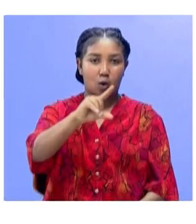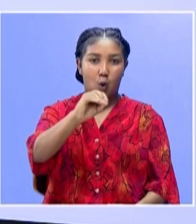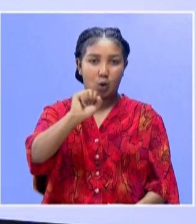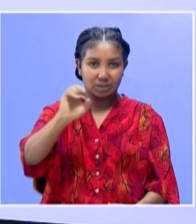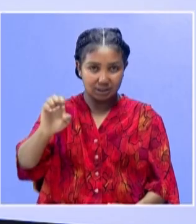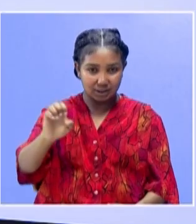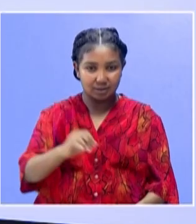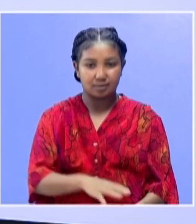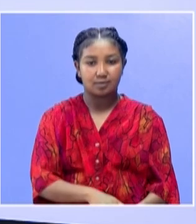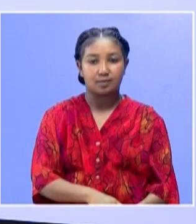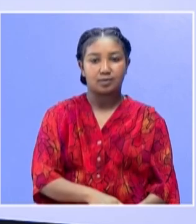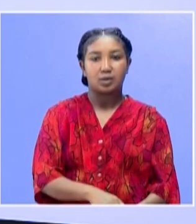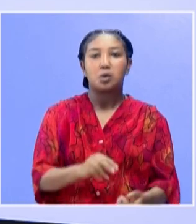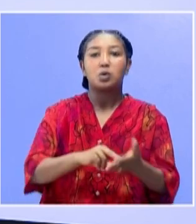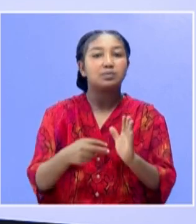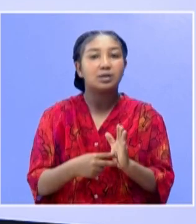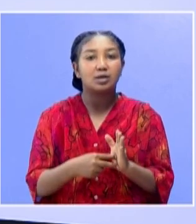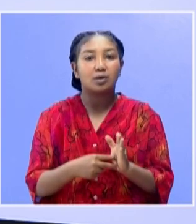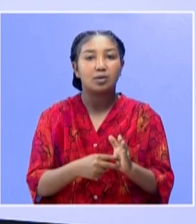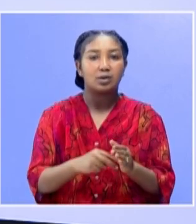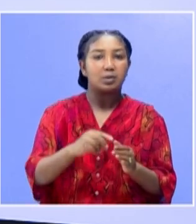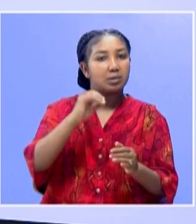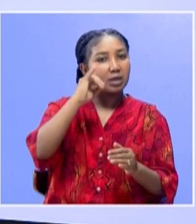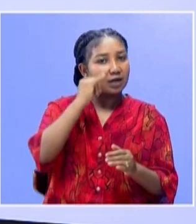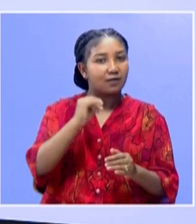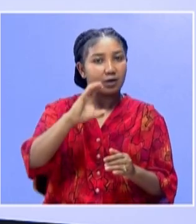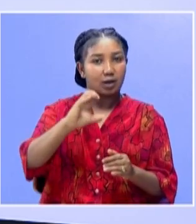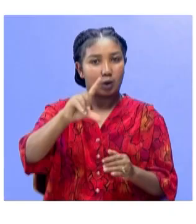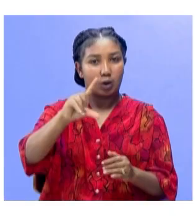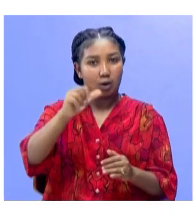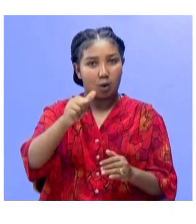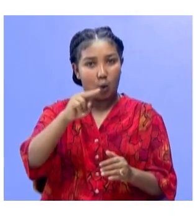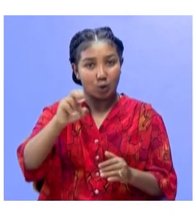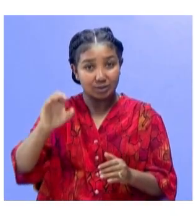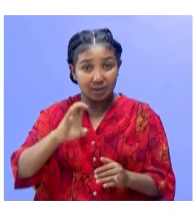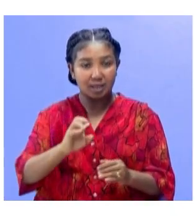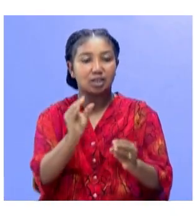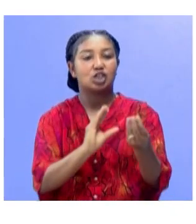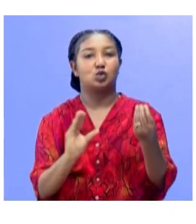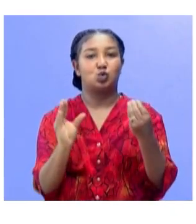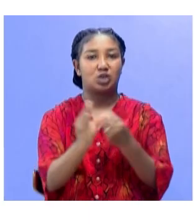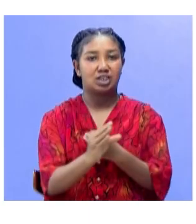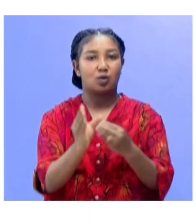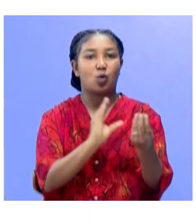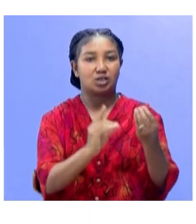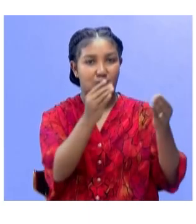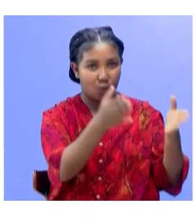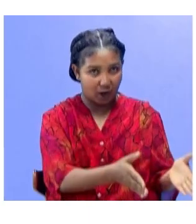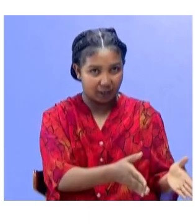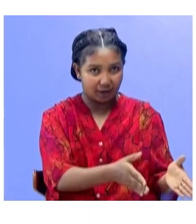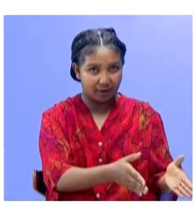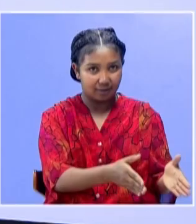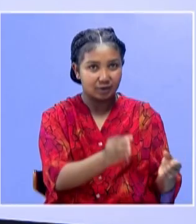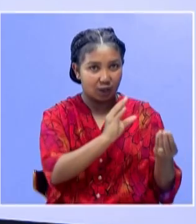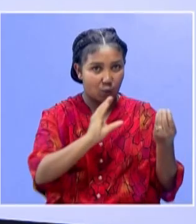Okay? Which means, if clause means what? The situation or the condition.